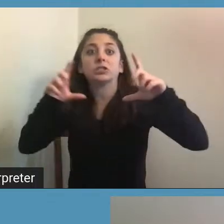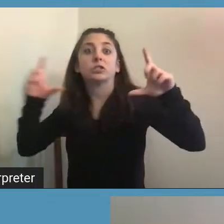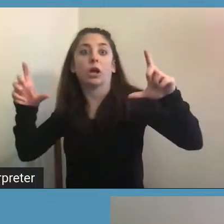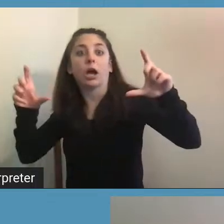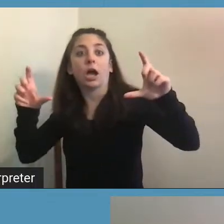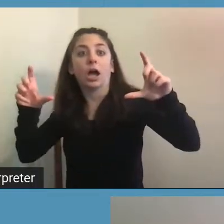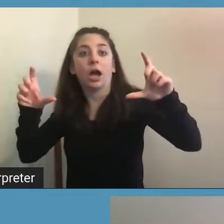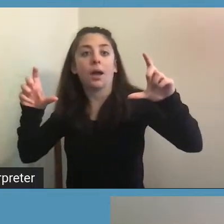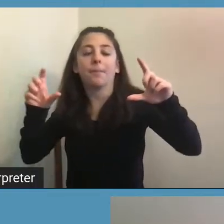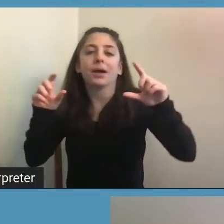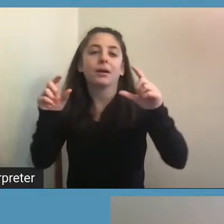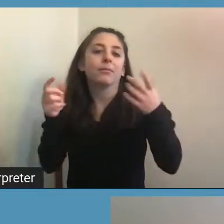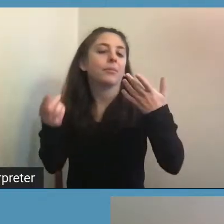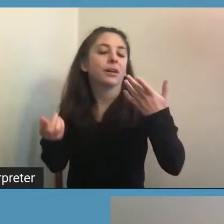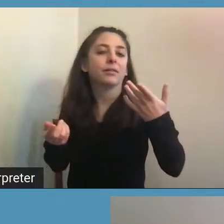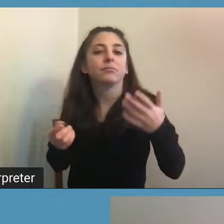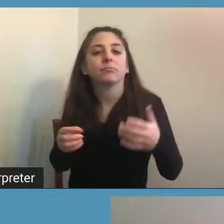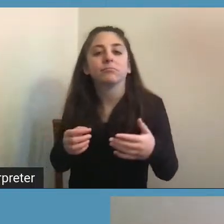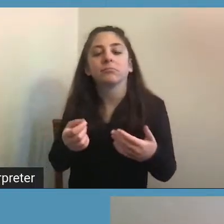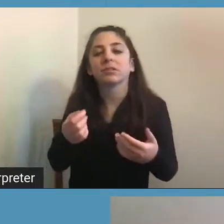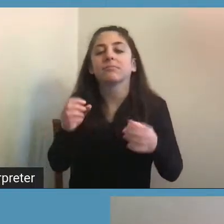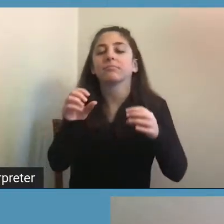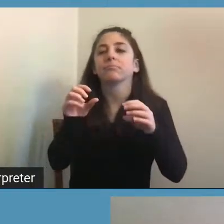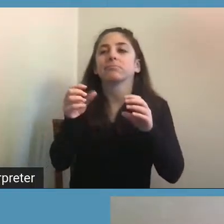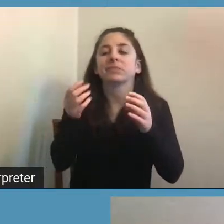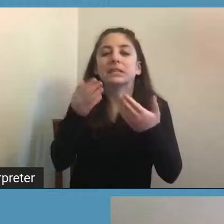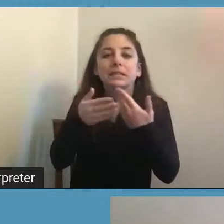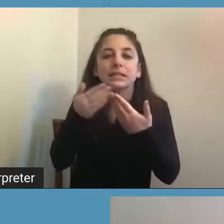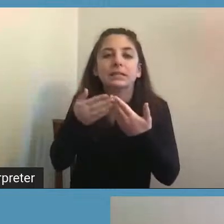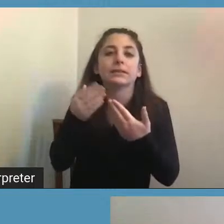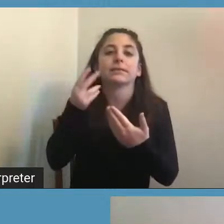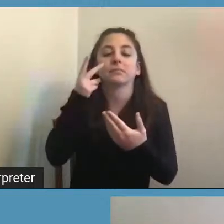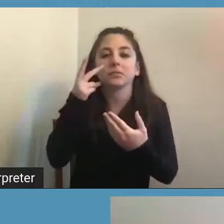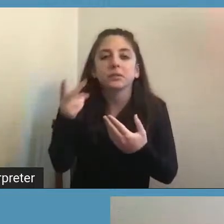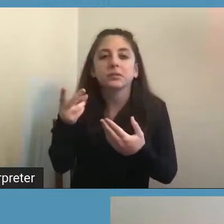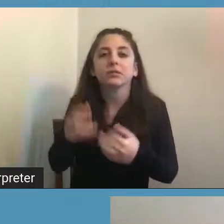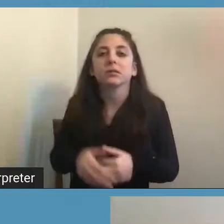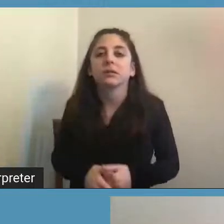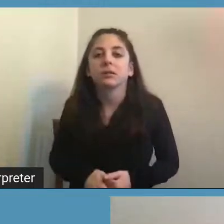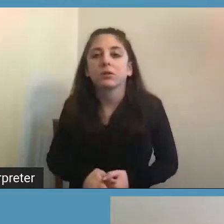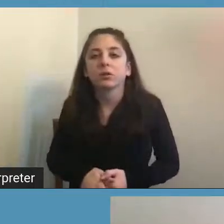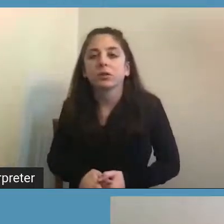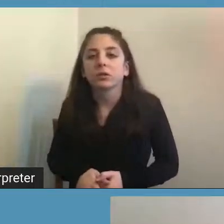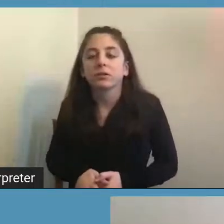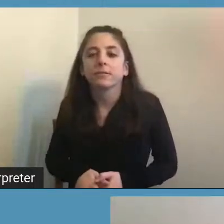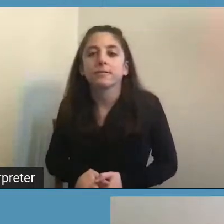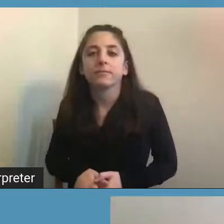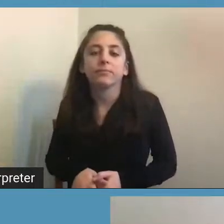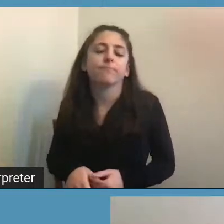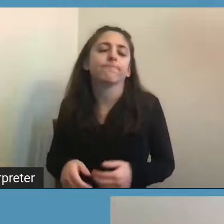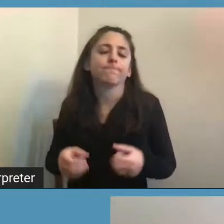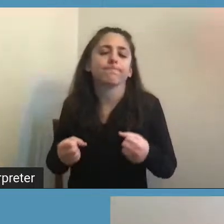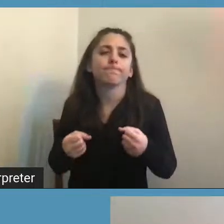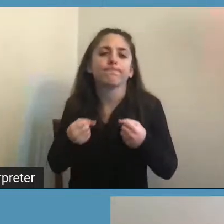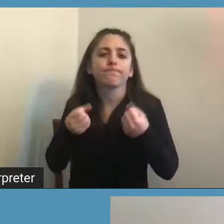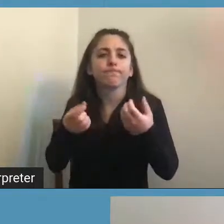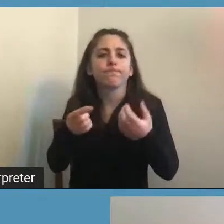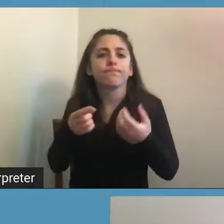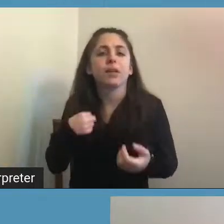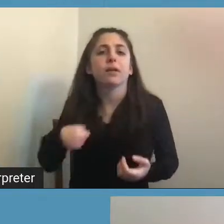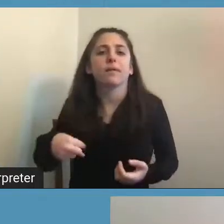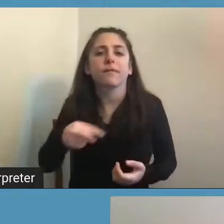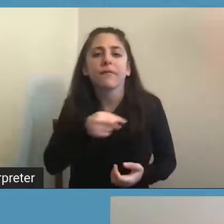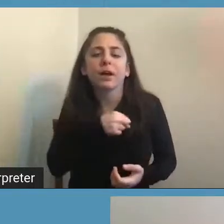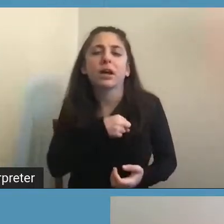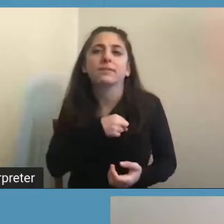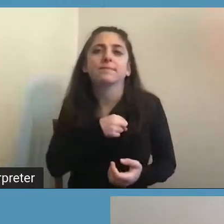placed. And another awareness tactic, I know we're always working, or many of us are always working on like shoestring